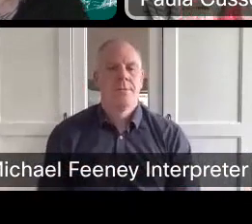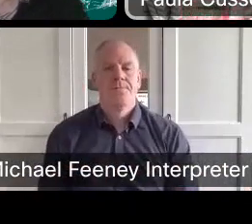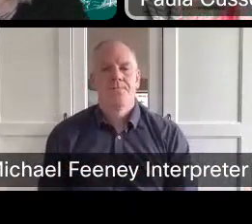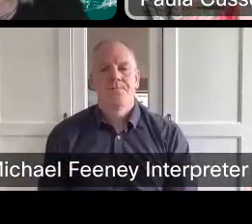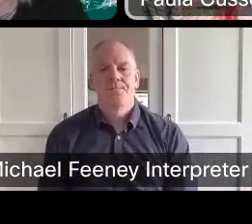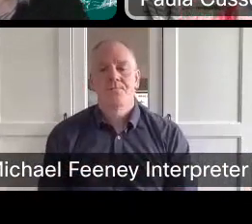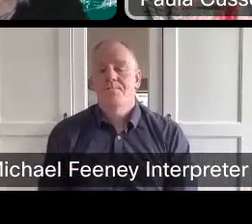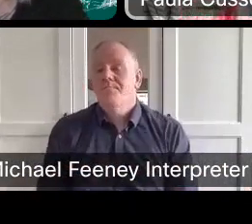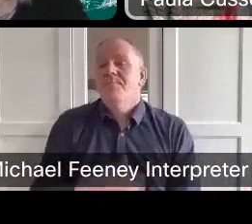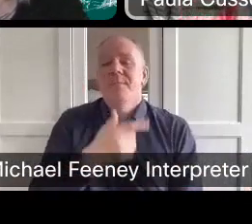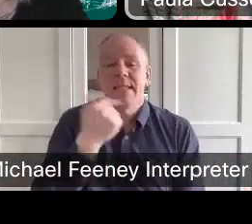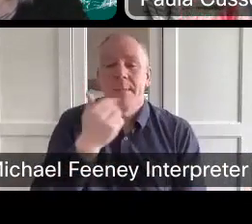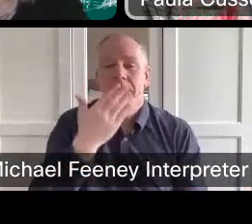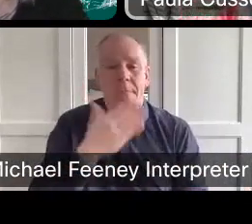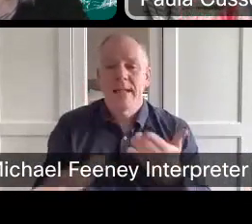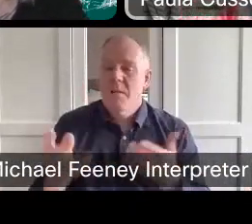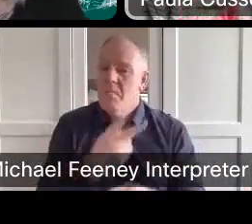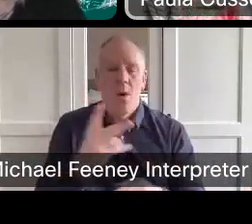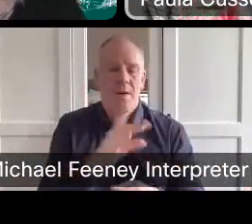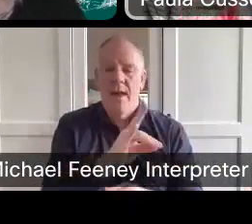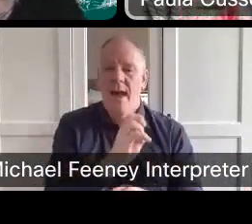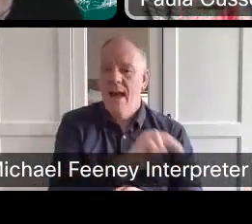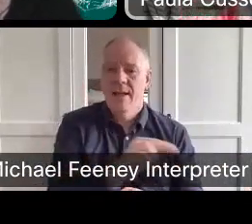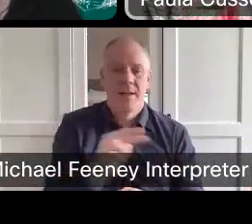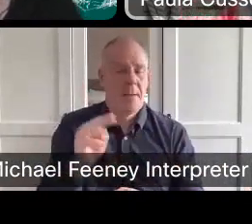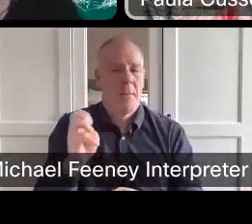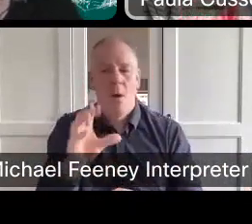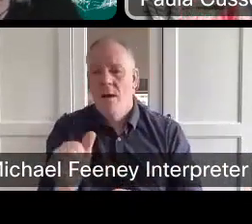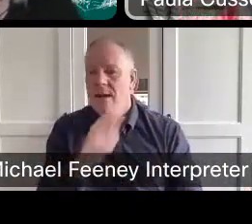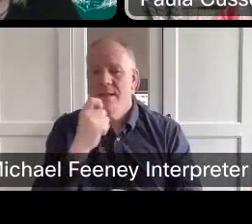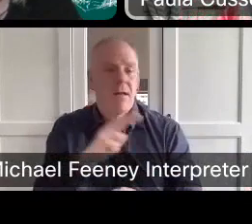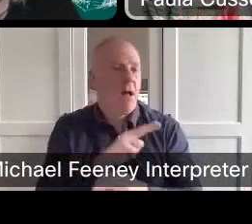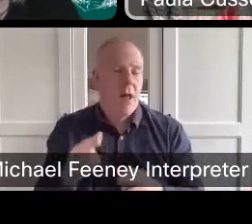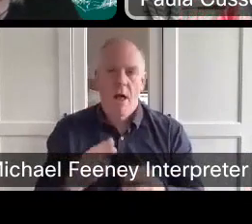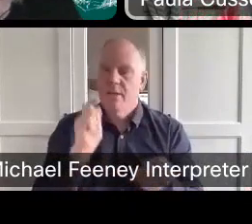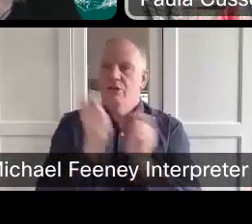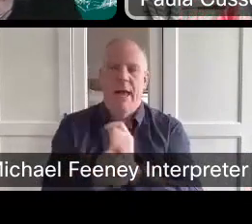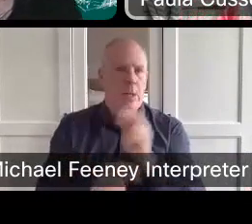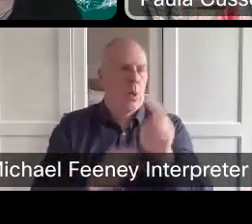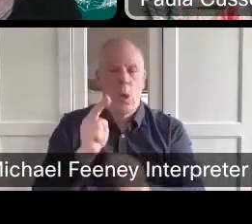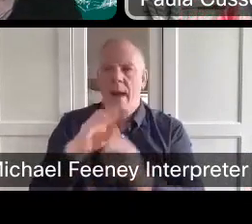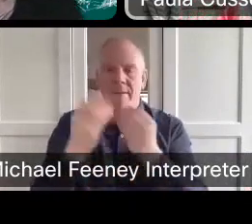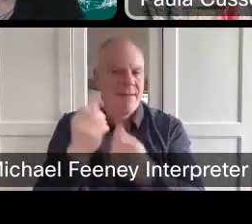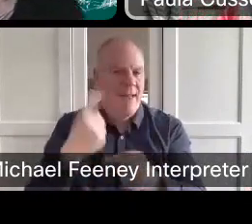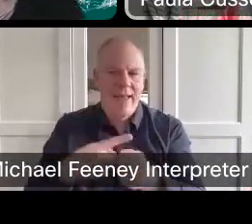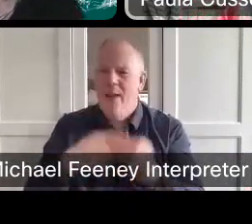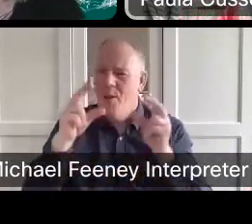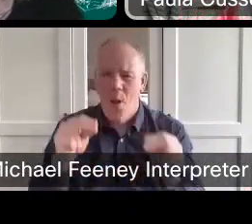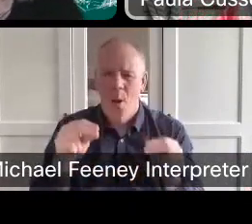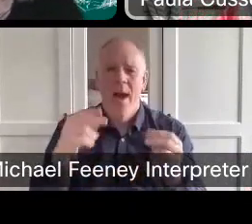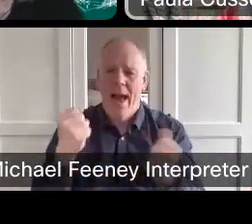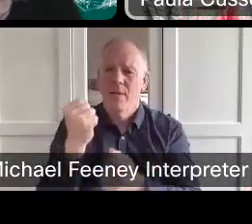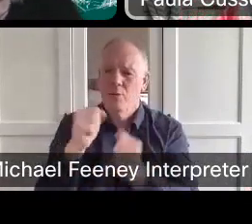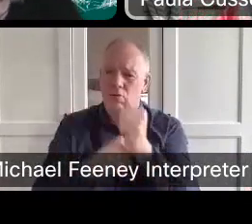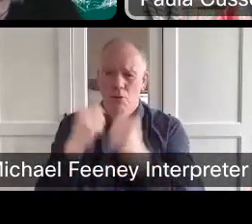messages really that both Helen and Paula have said really is about not reinventing the wheel. There are